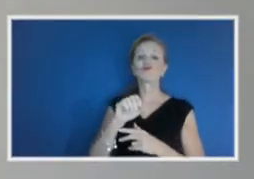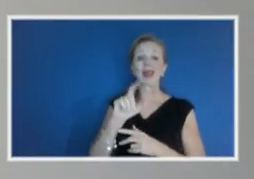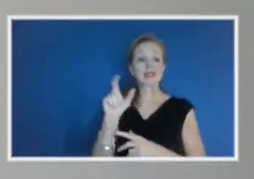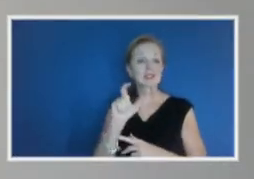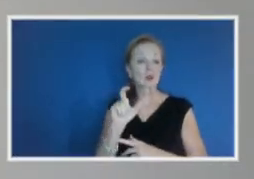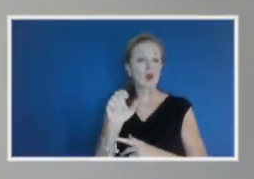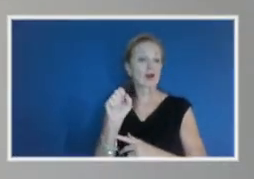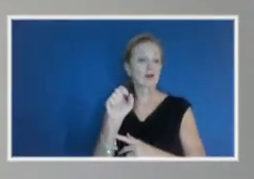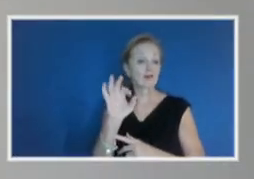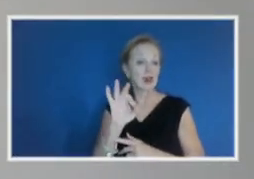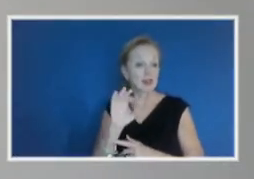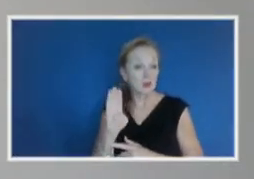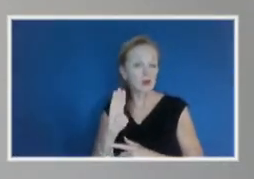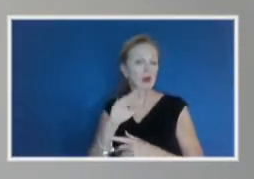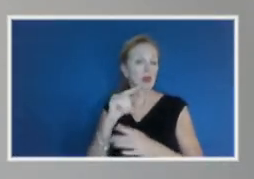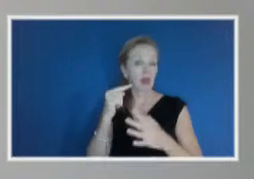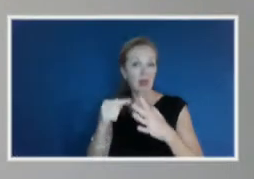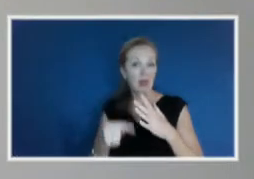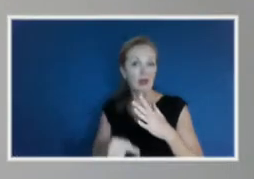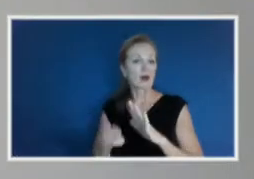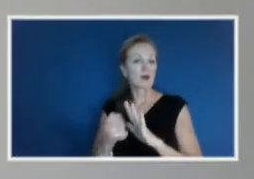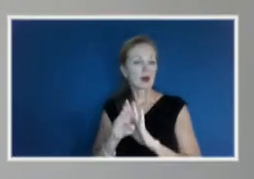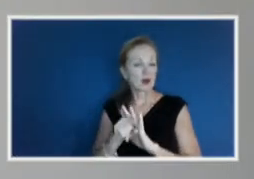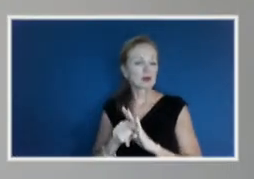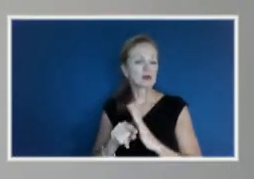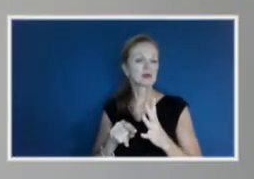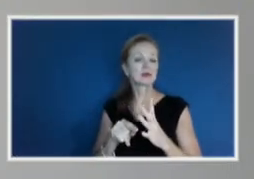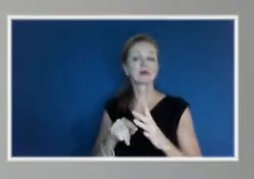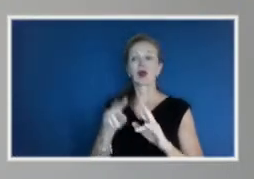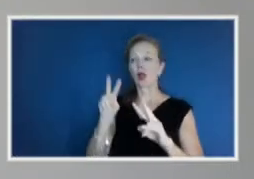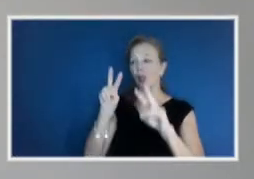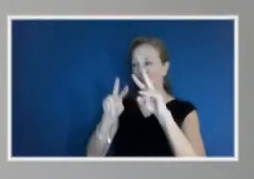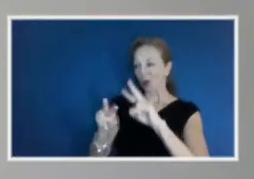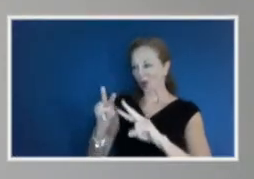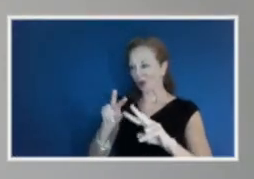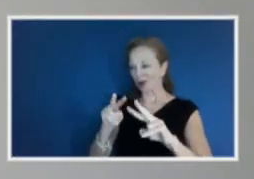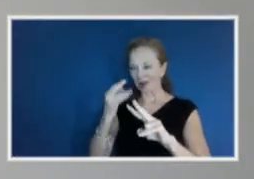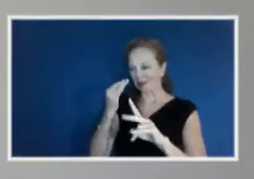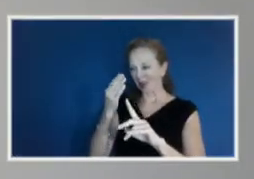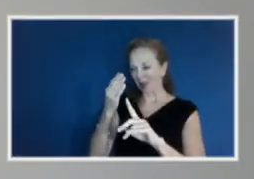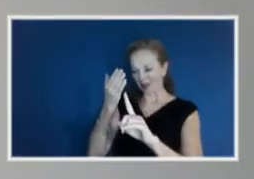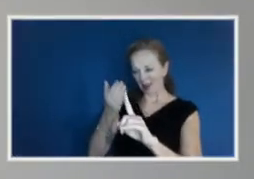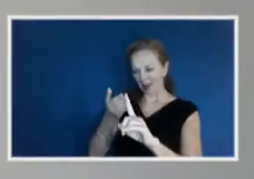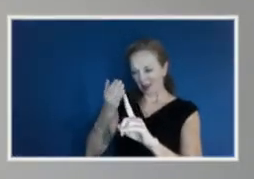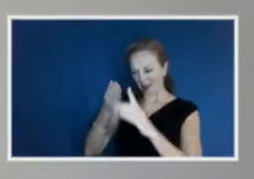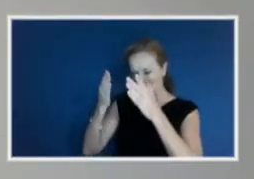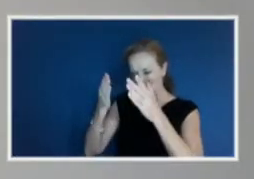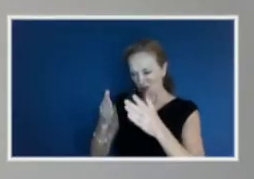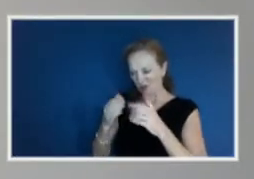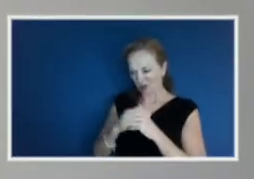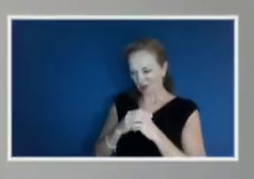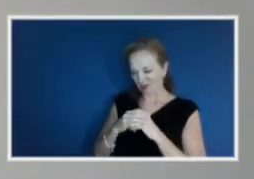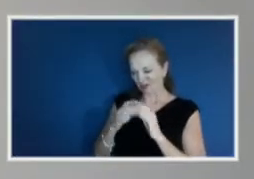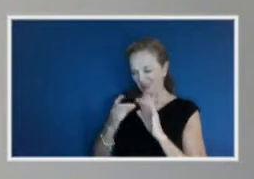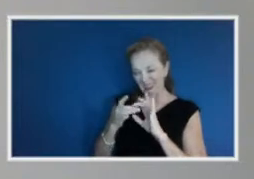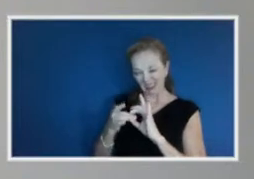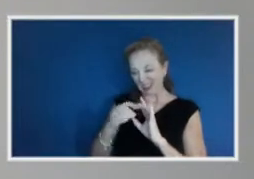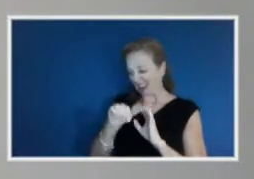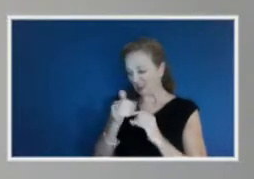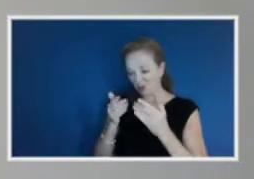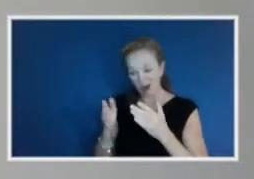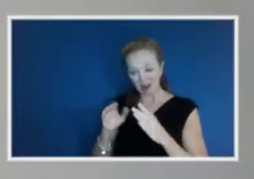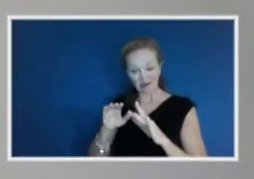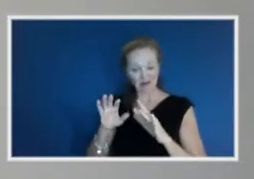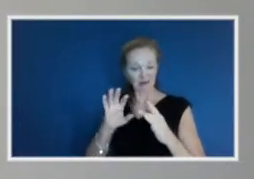look to determine if this individual might be connected loosely or directly to any agency like